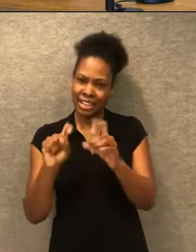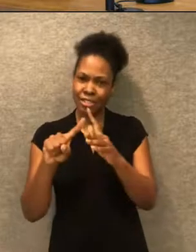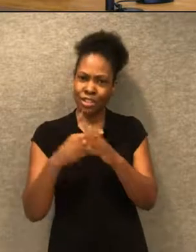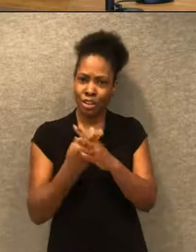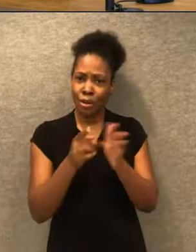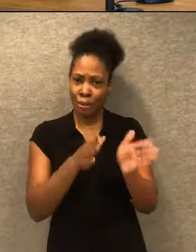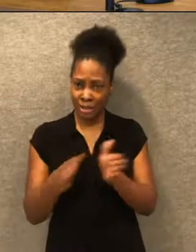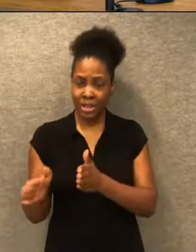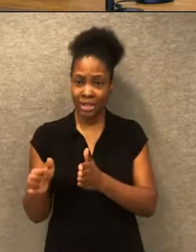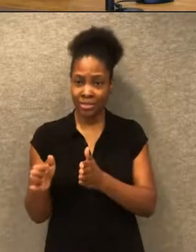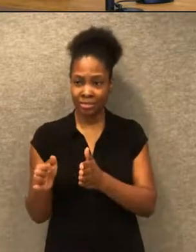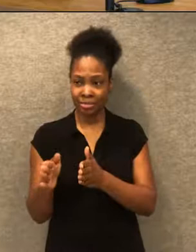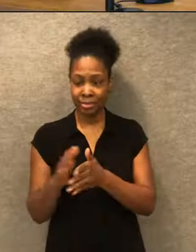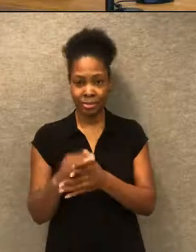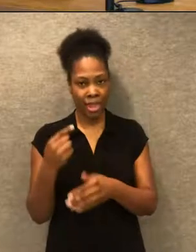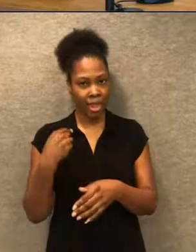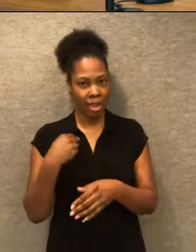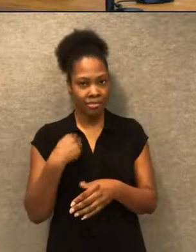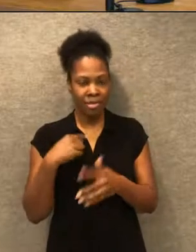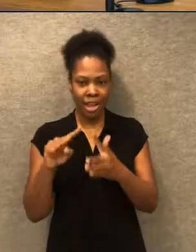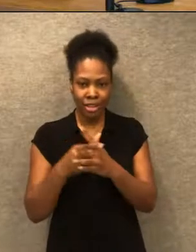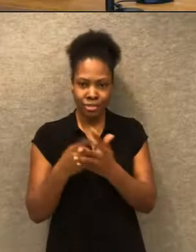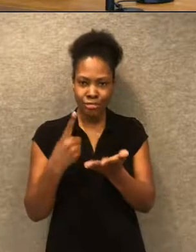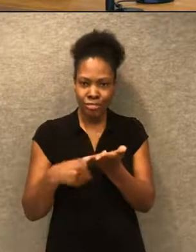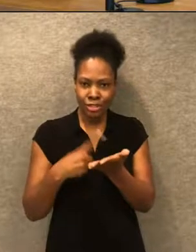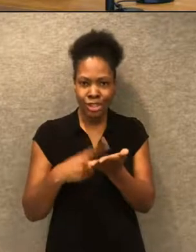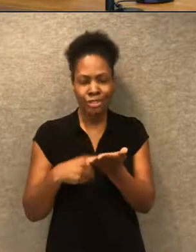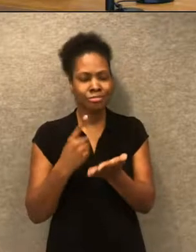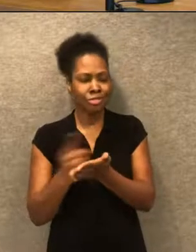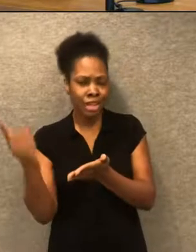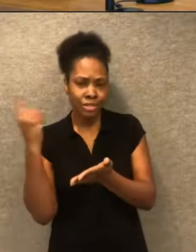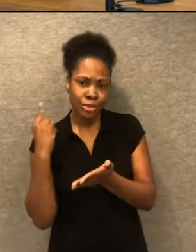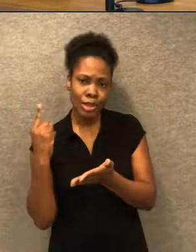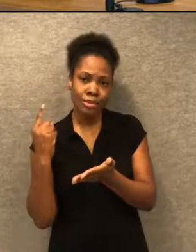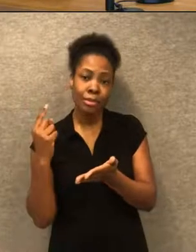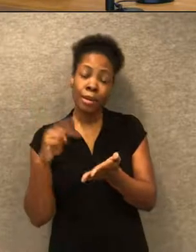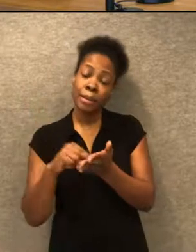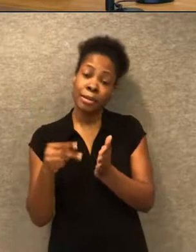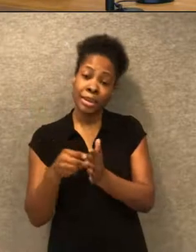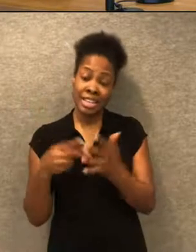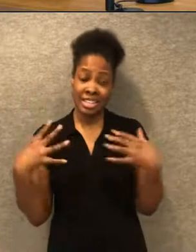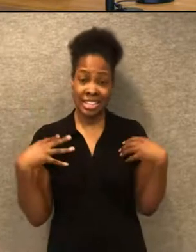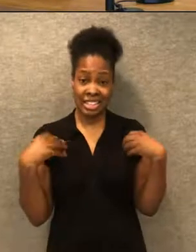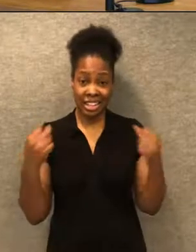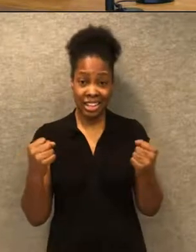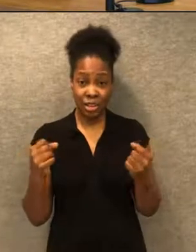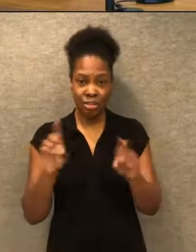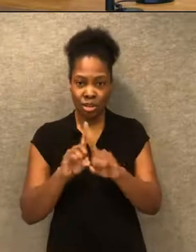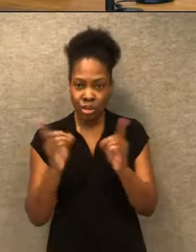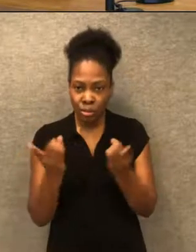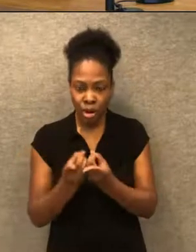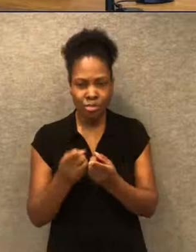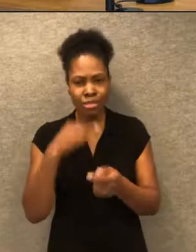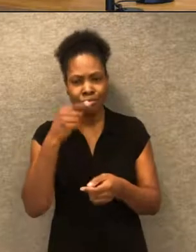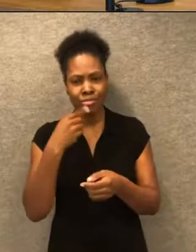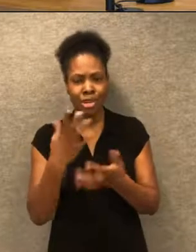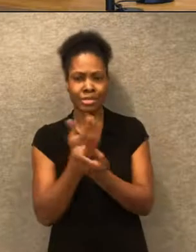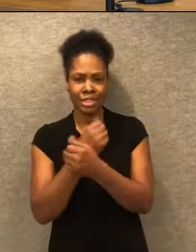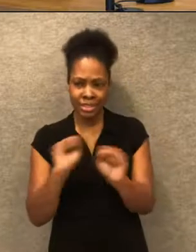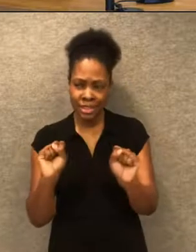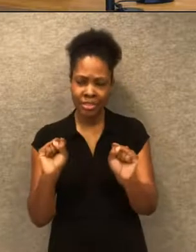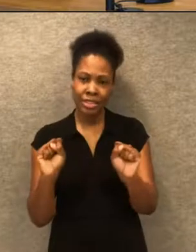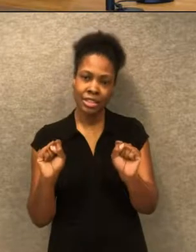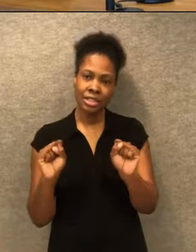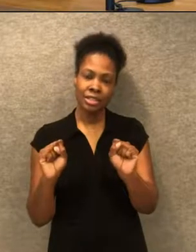And I alluded to it last week, but what that entails is the health department and public safety and code enforcement, our